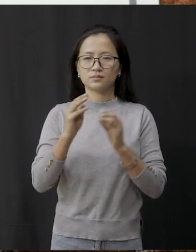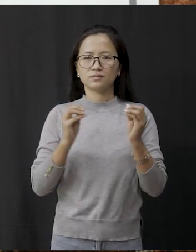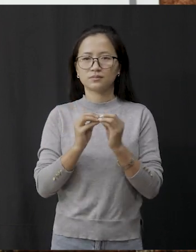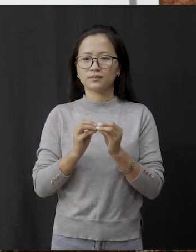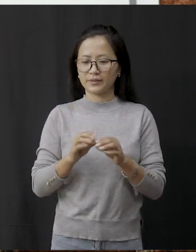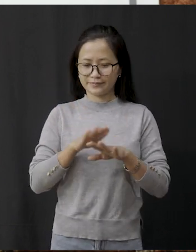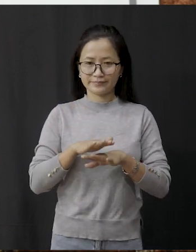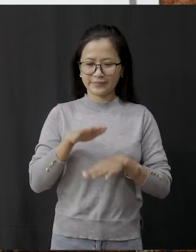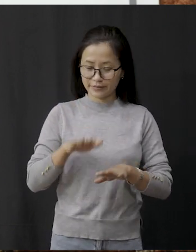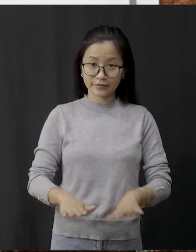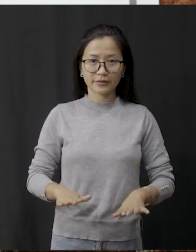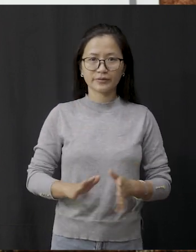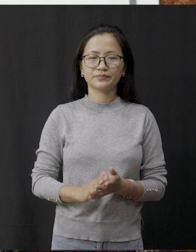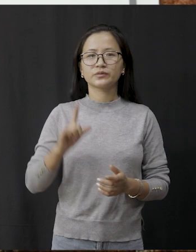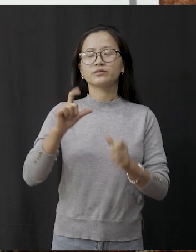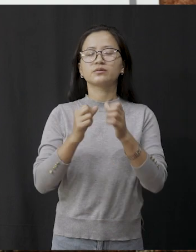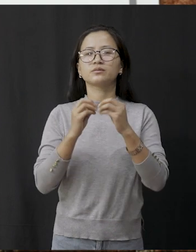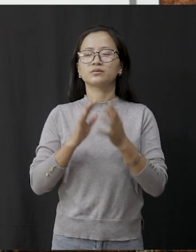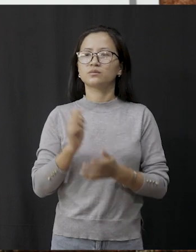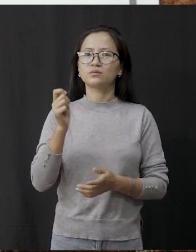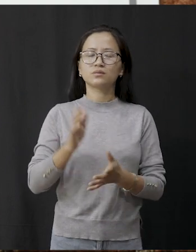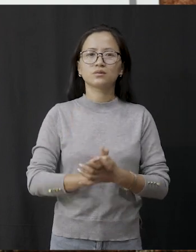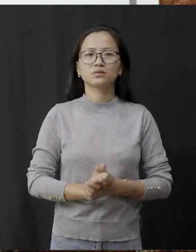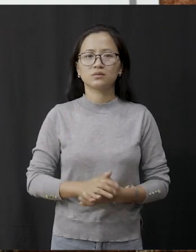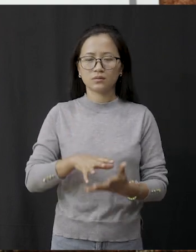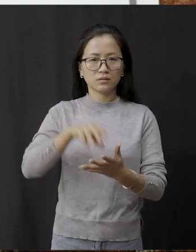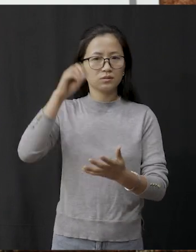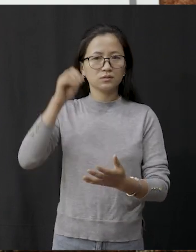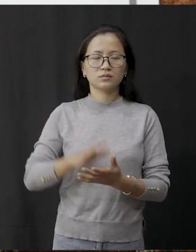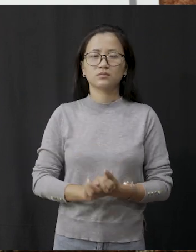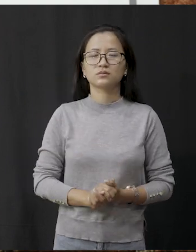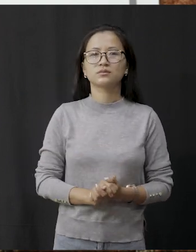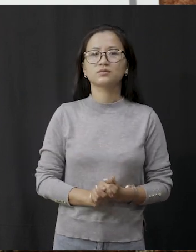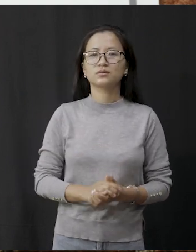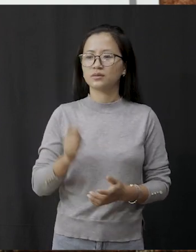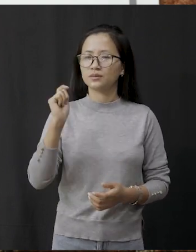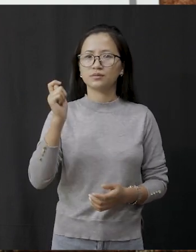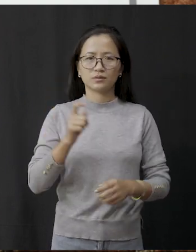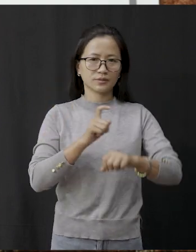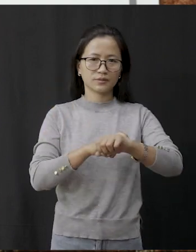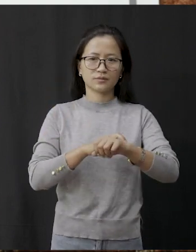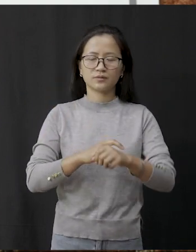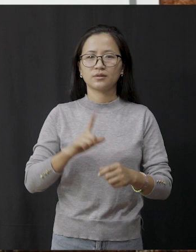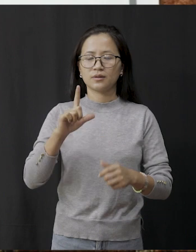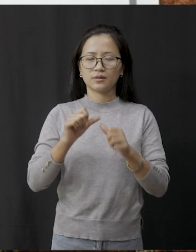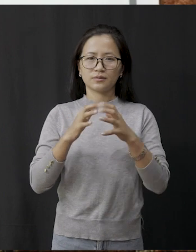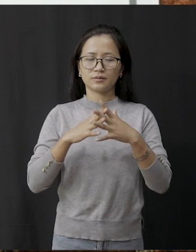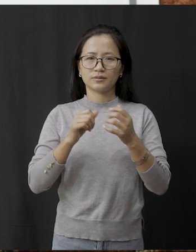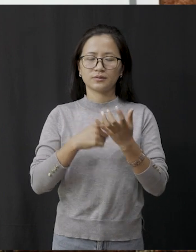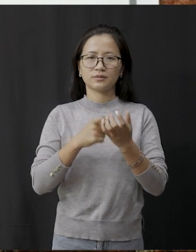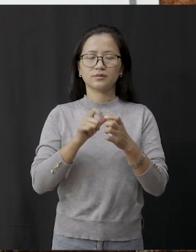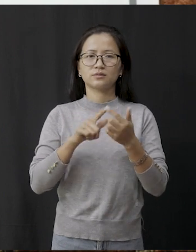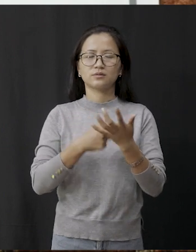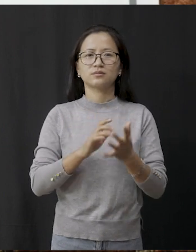child labor, okay? So students, we will also learn from this chapter the working time and leisure time. So